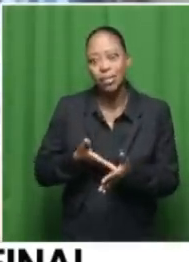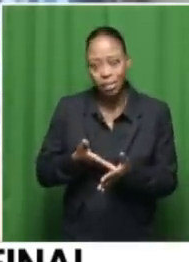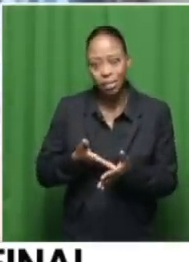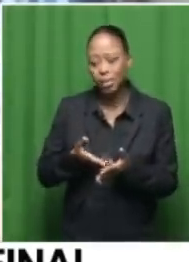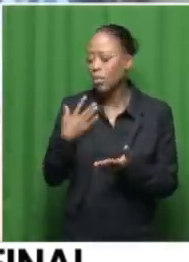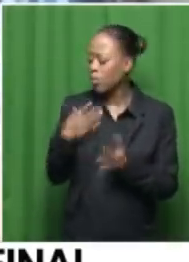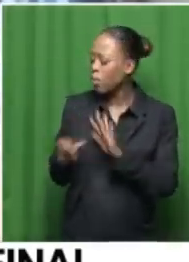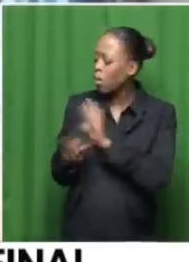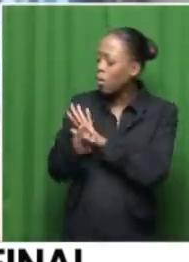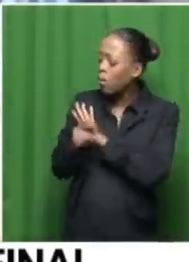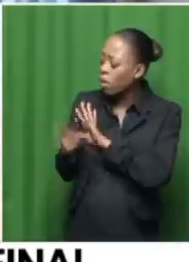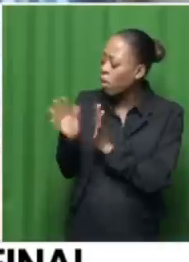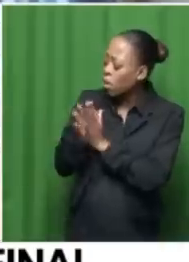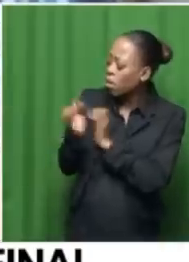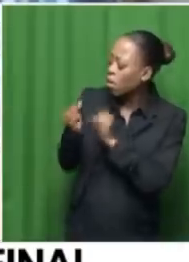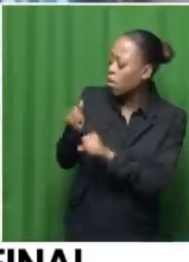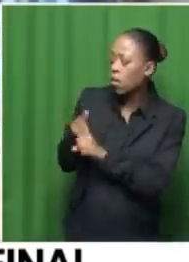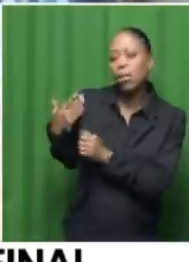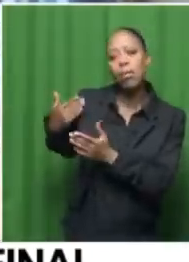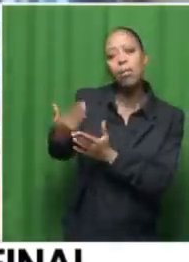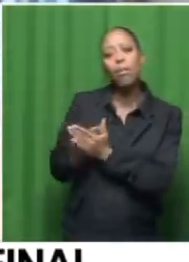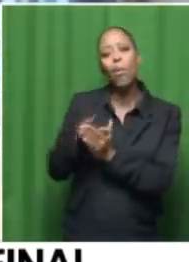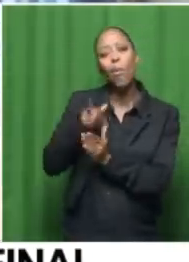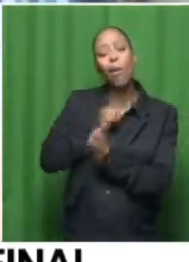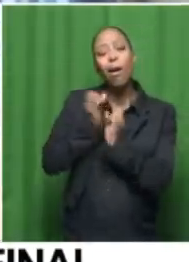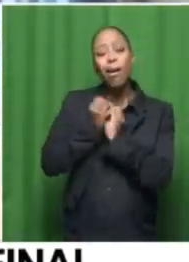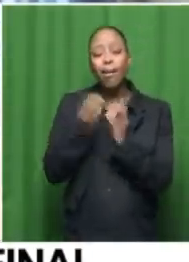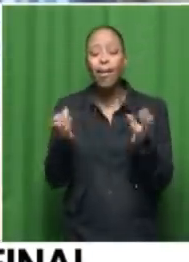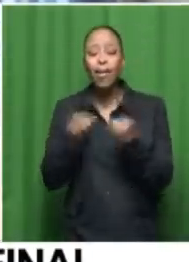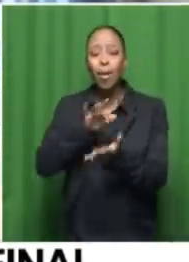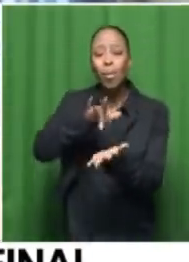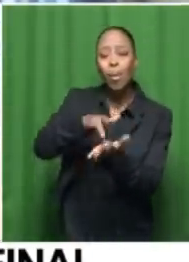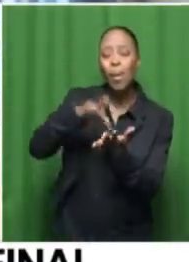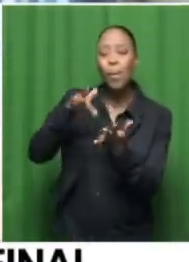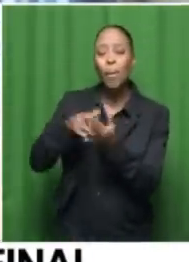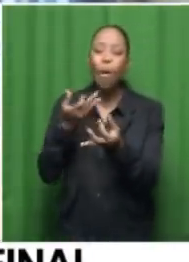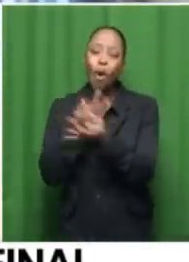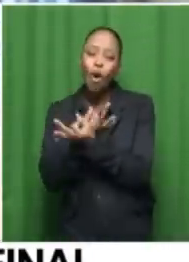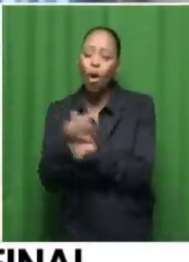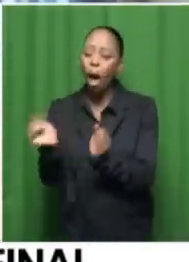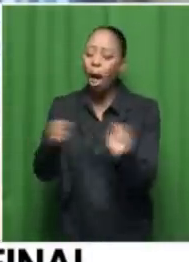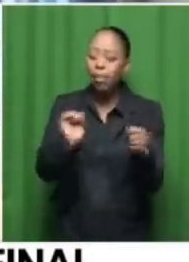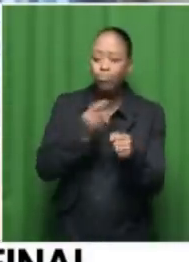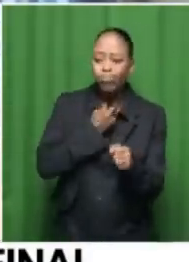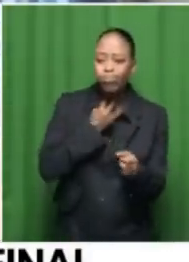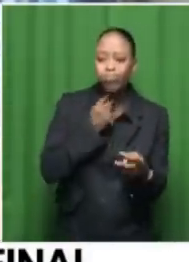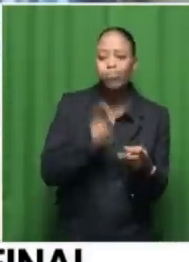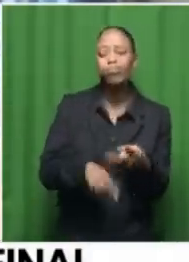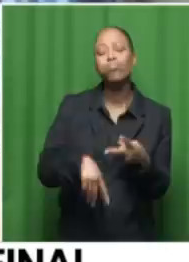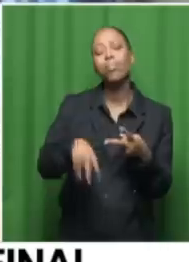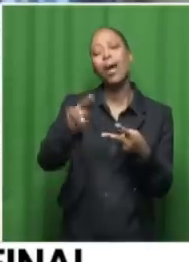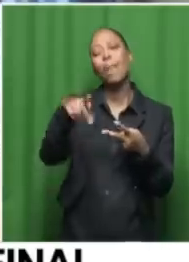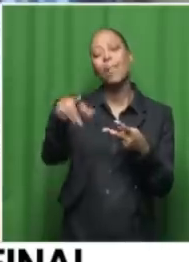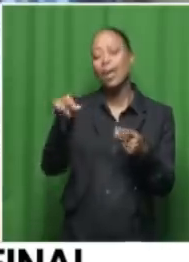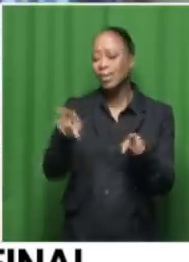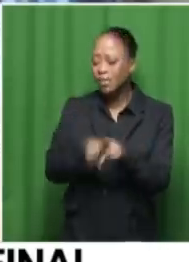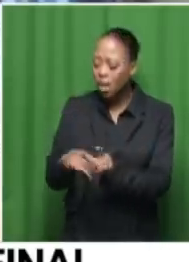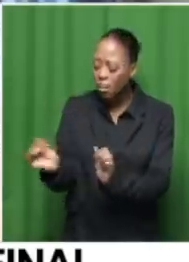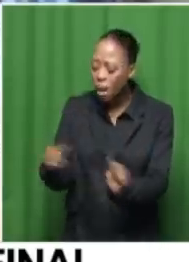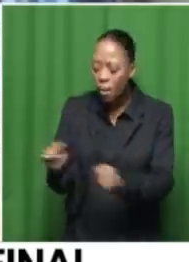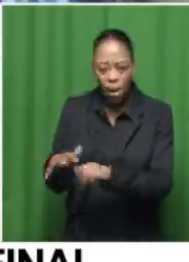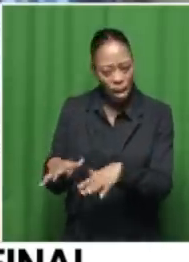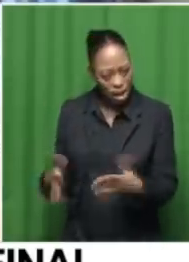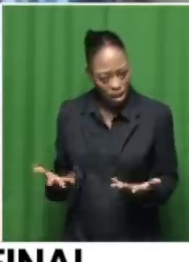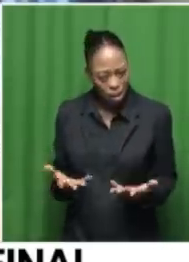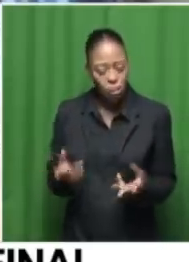that in the last 10 years where there are a lot of vacancies in the Hawks, a lot of vacancies in the NPA, and